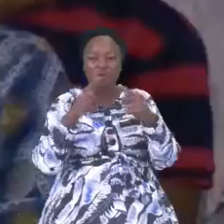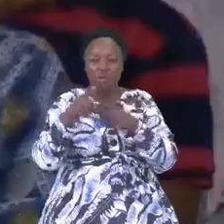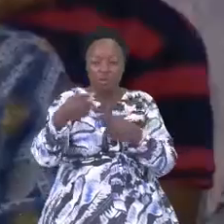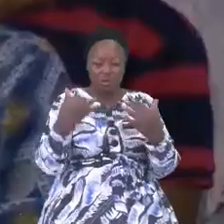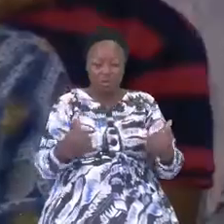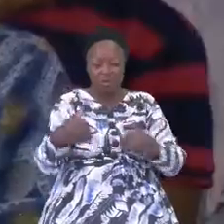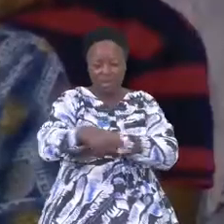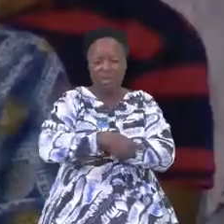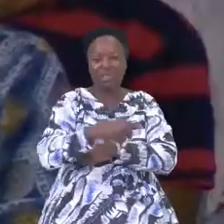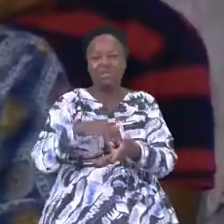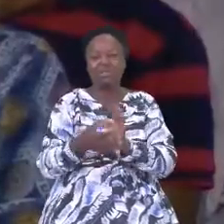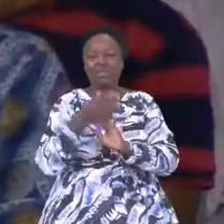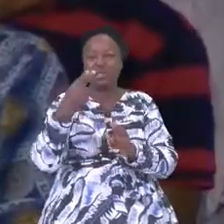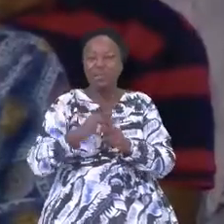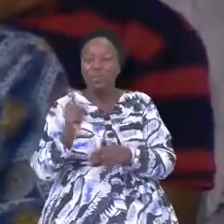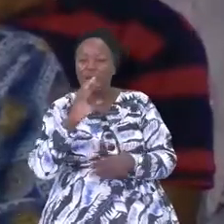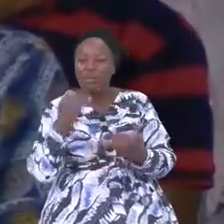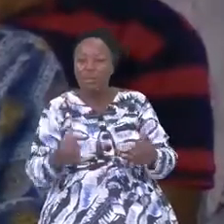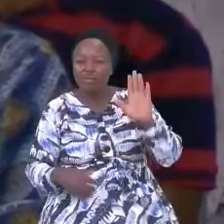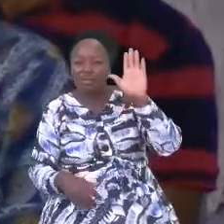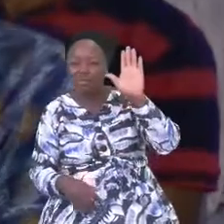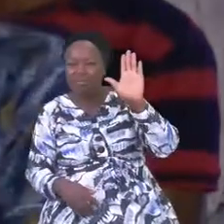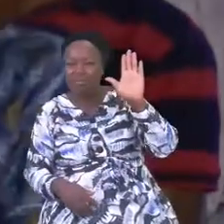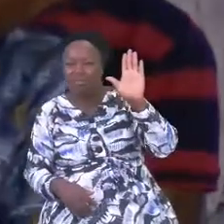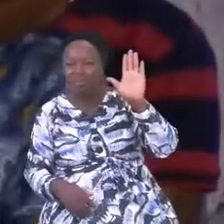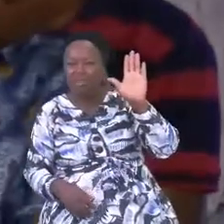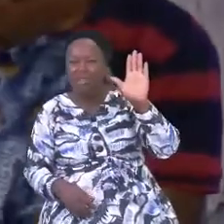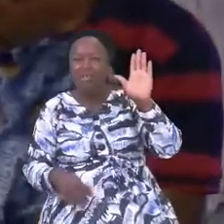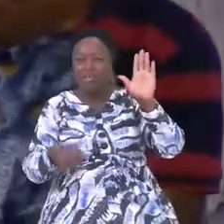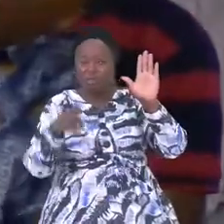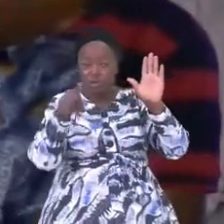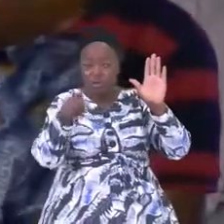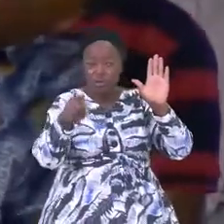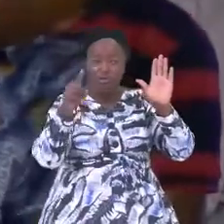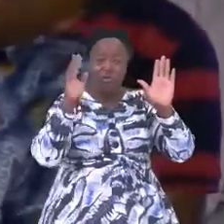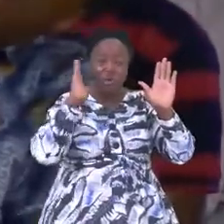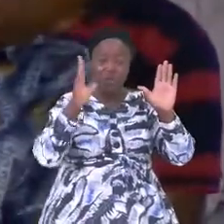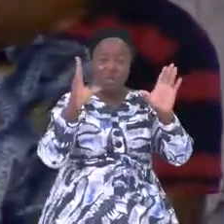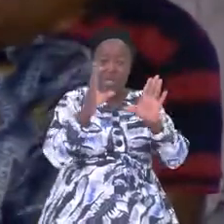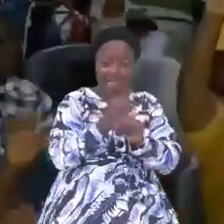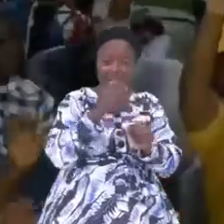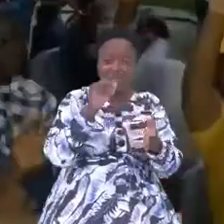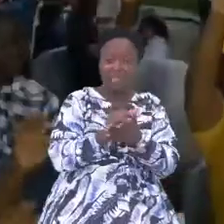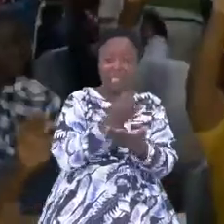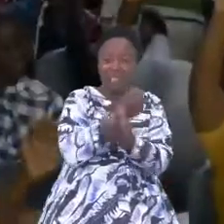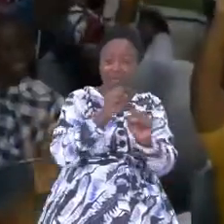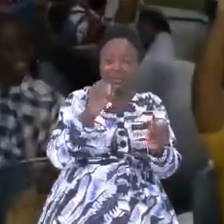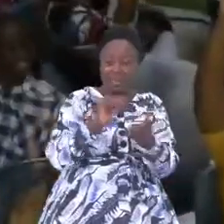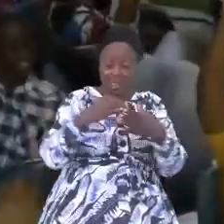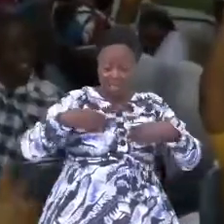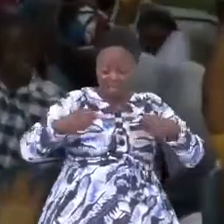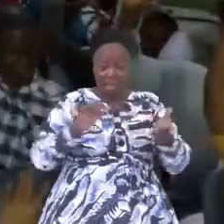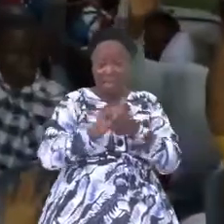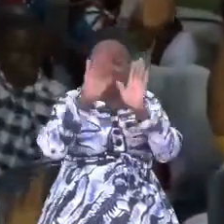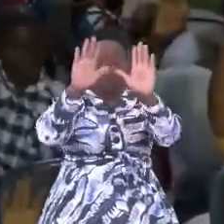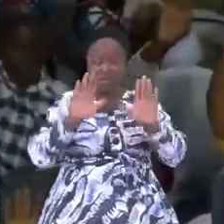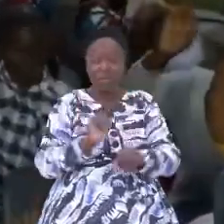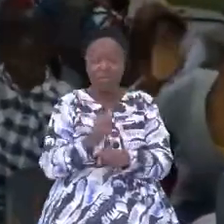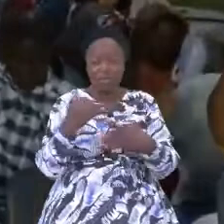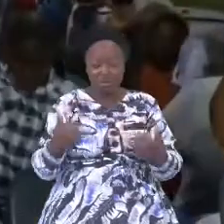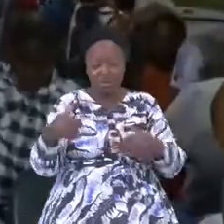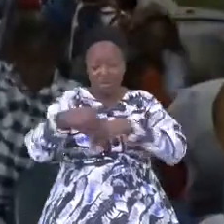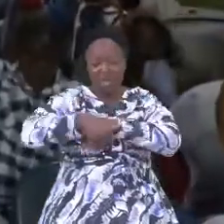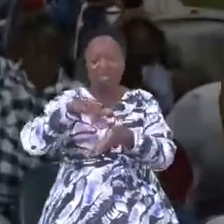today. Where are you? You will get that salvation, that healing, that miracle tonight